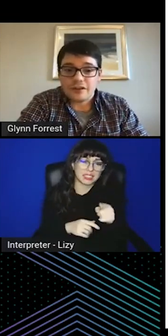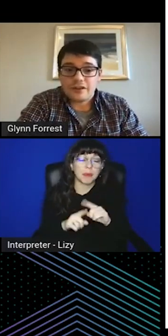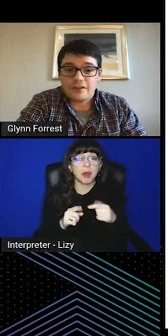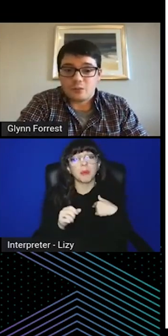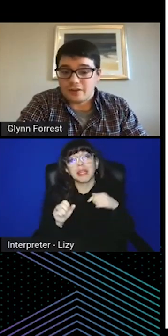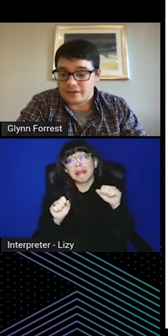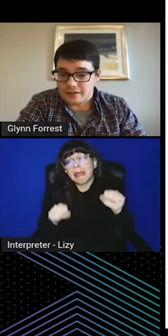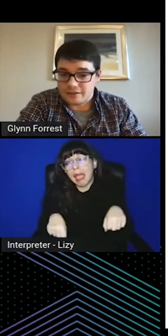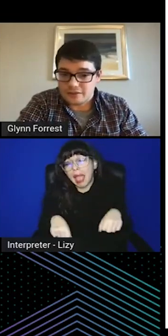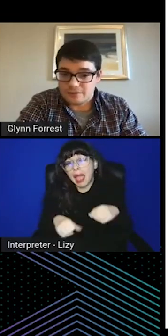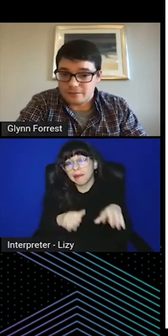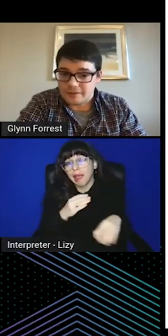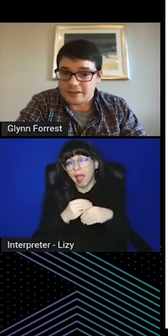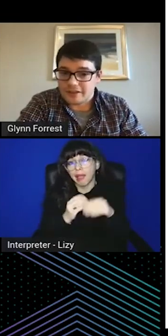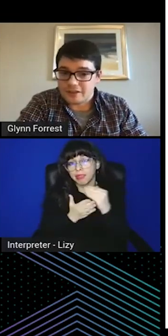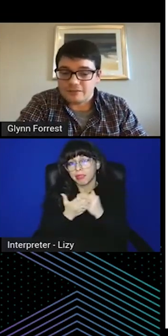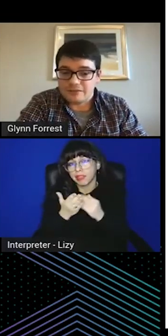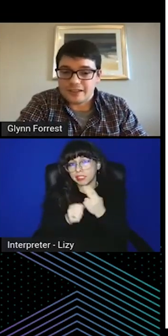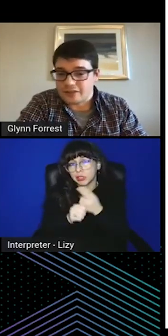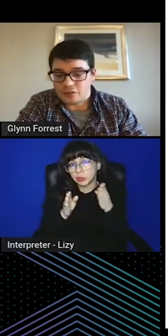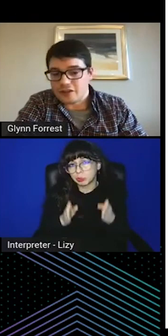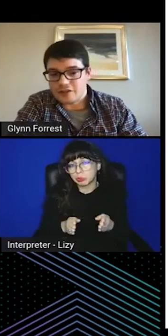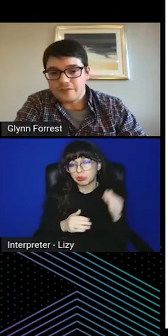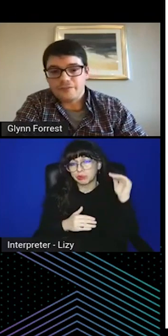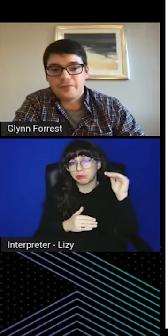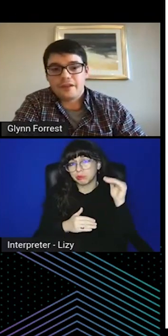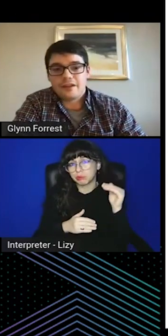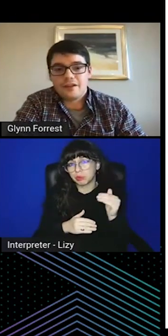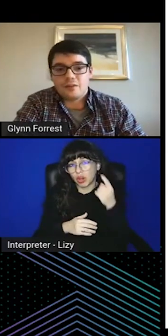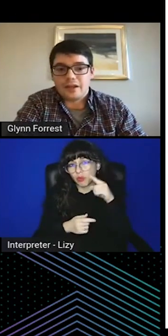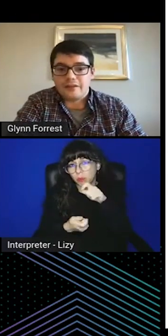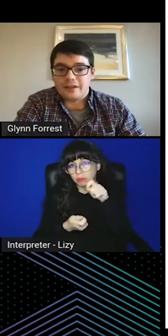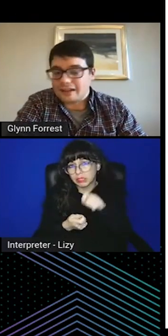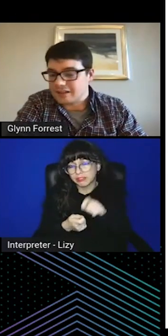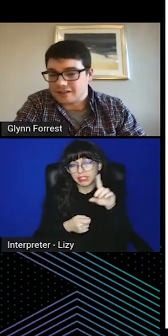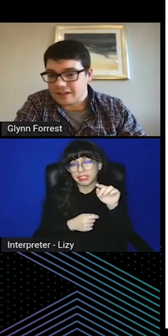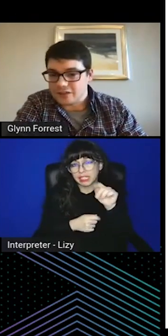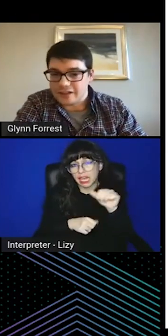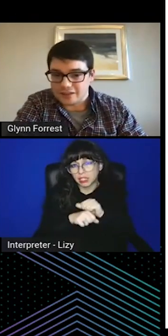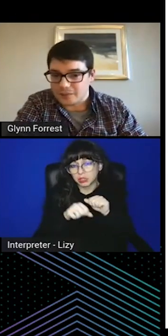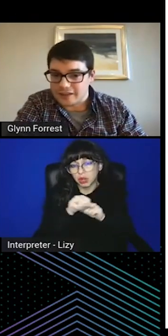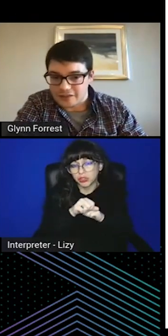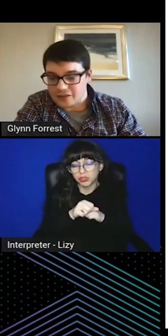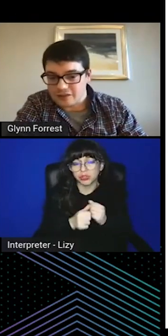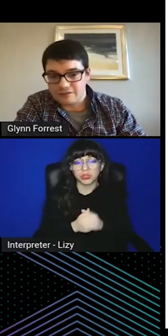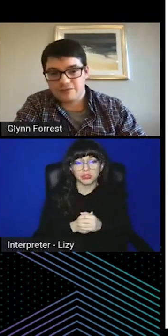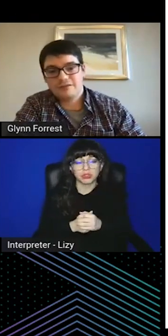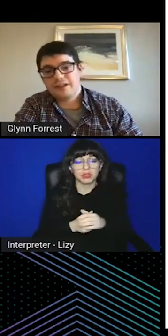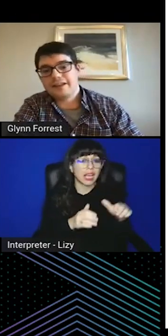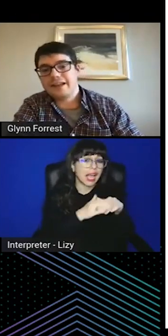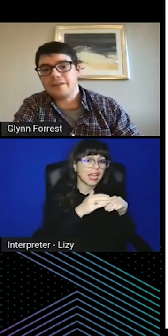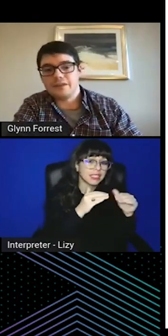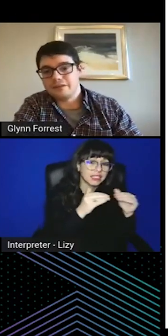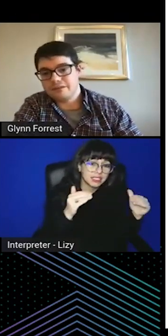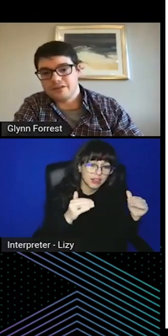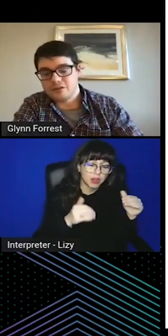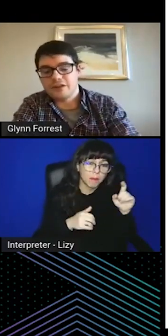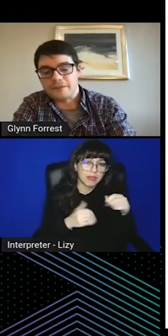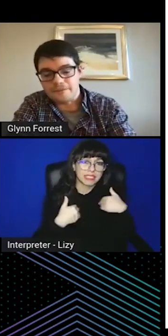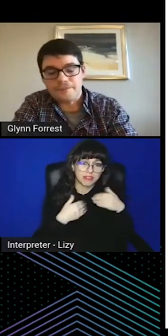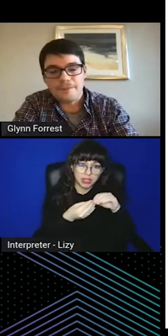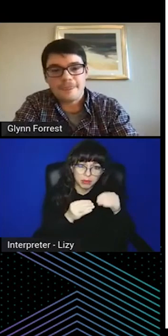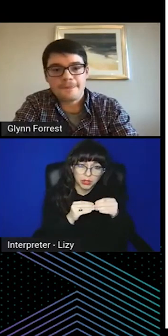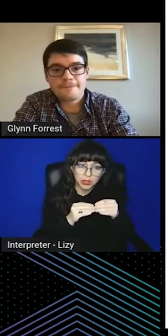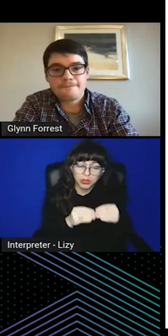users with this particular data structure. We have access level that has to be an integer and name that is a